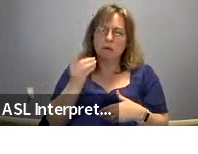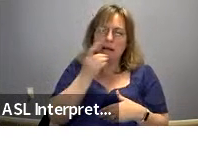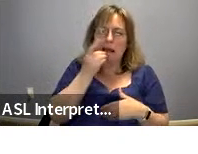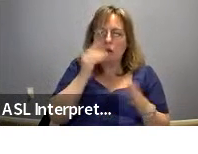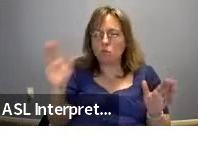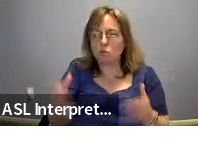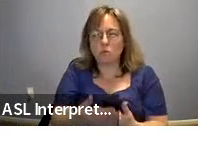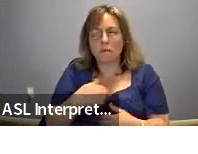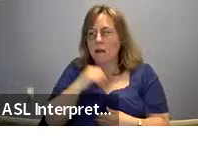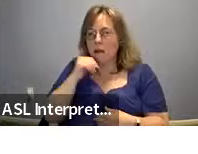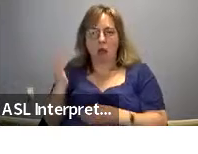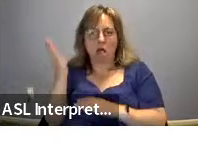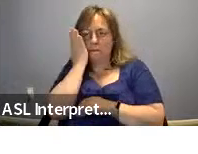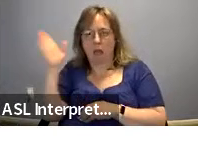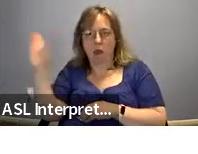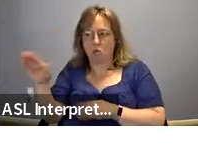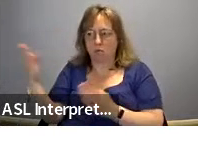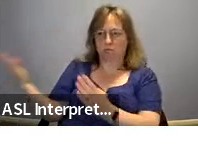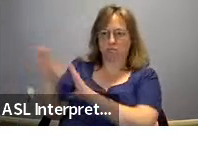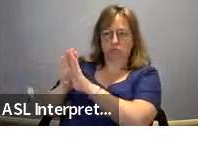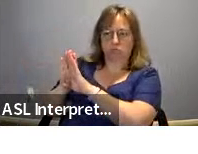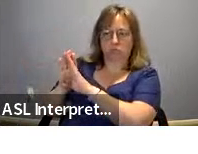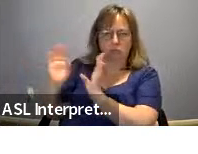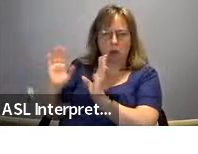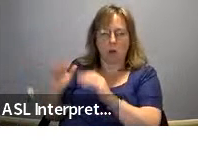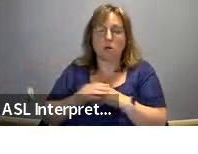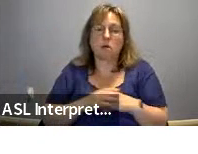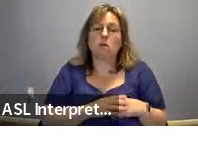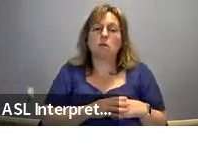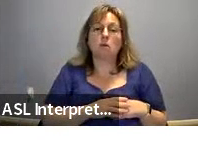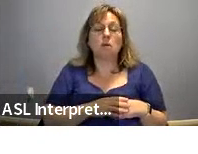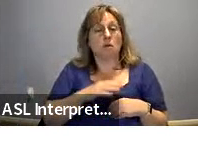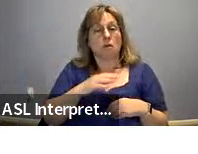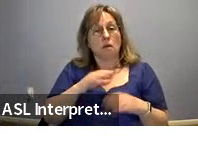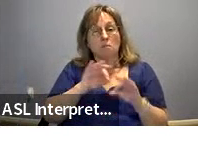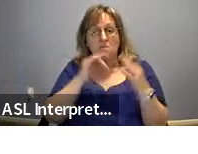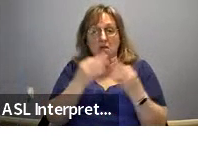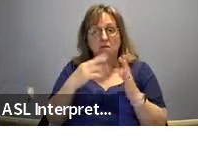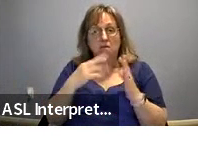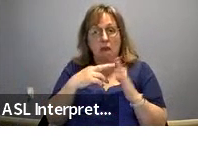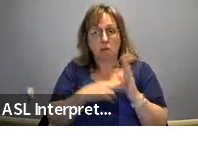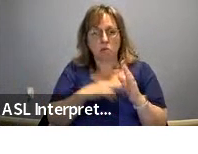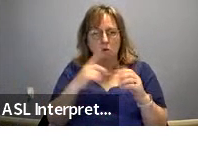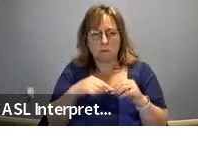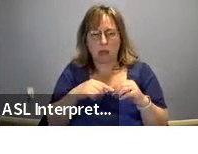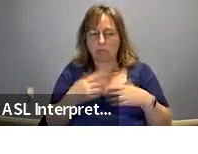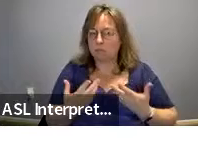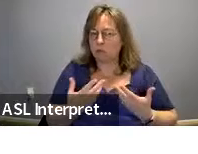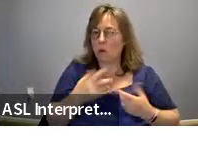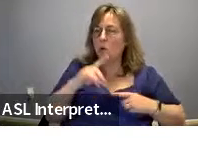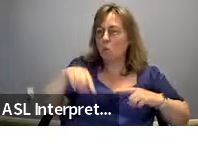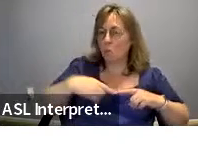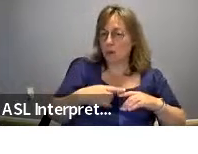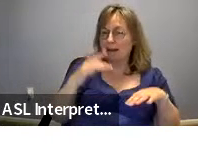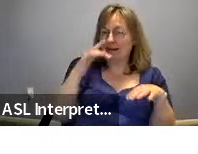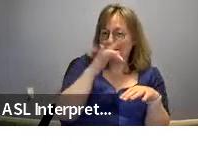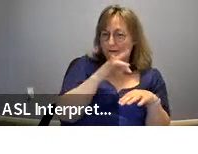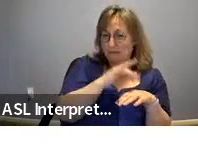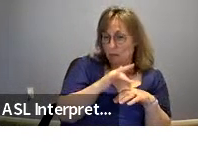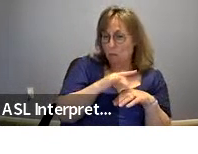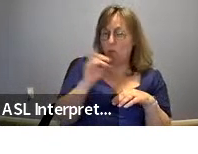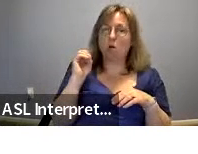It may also include family rules about when it's appropriate to use a Chromebook, or limits on how much recreational